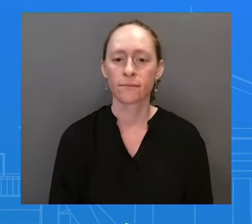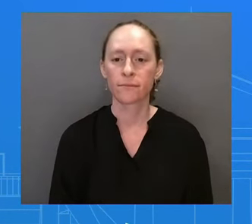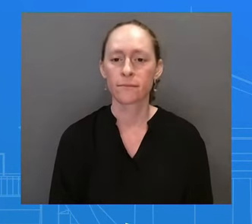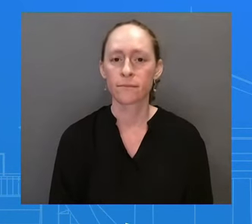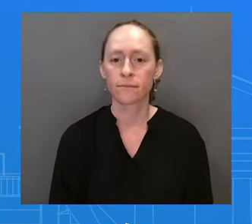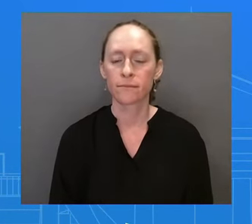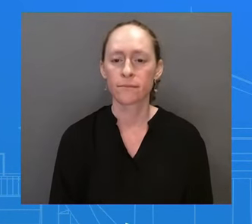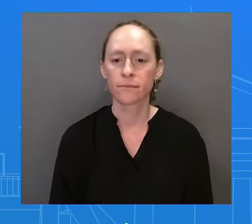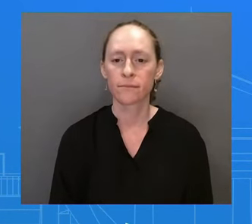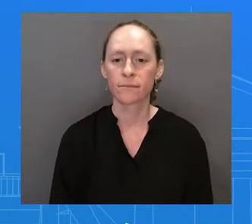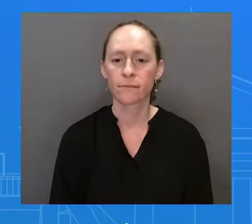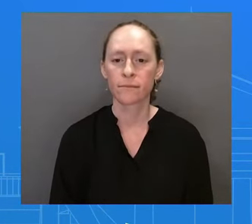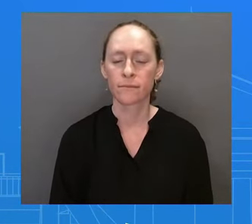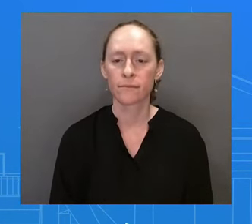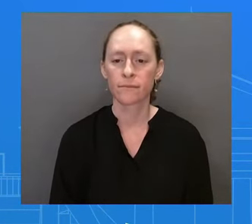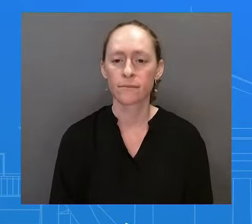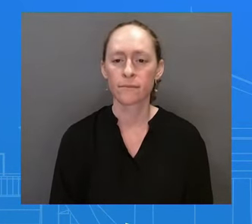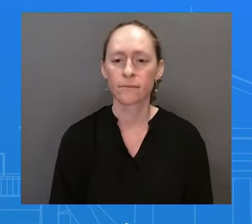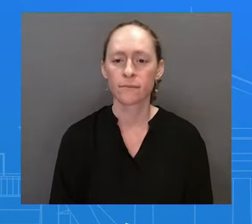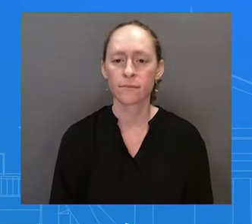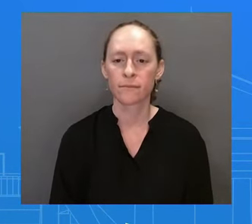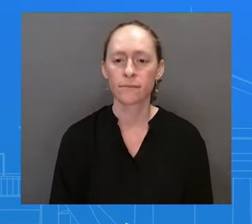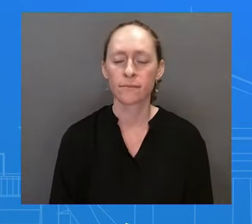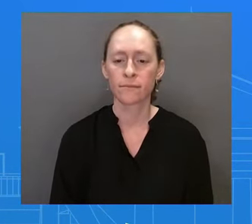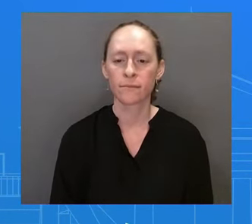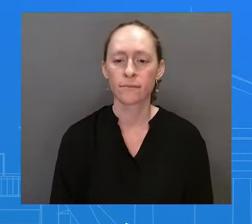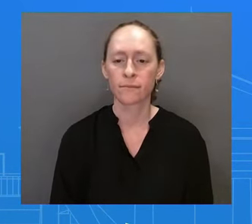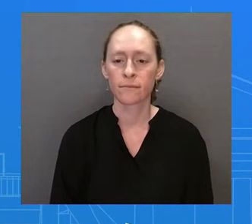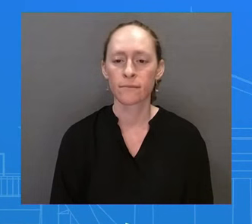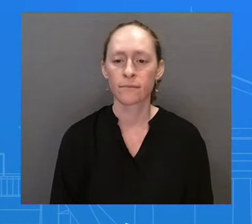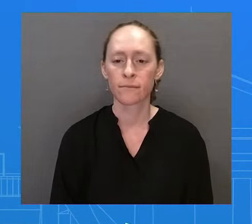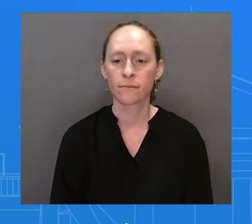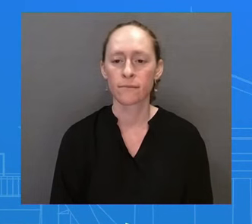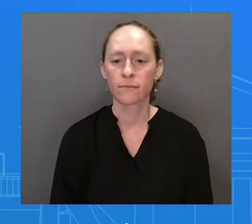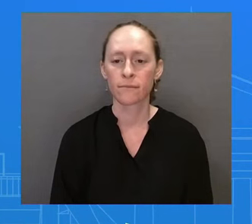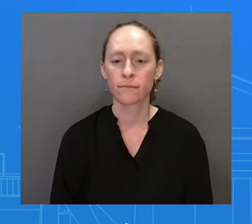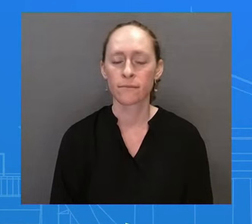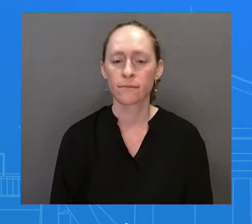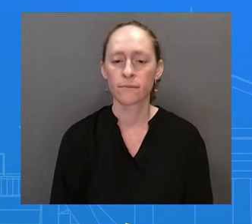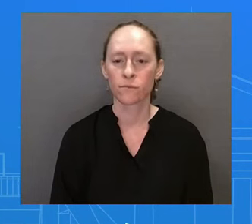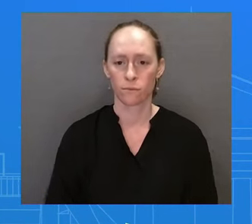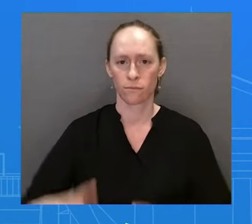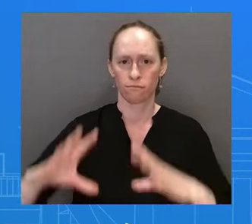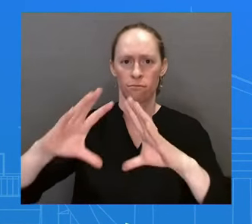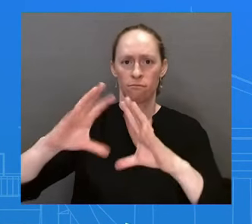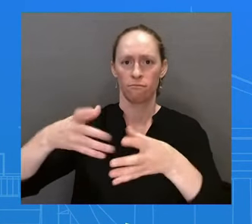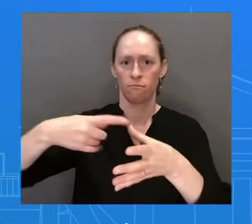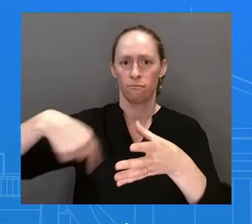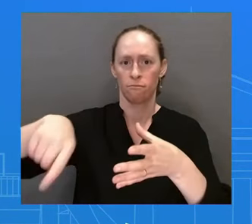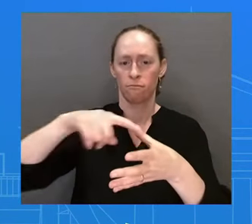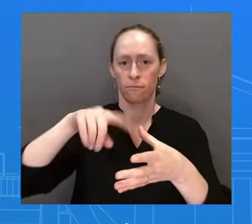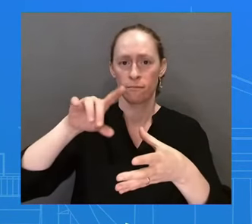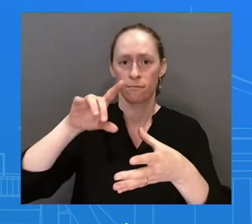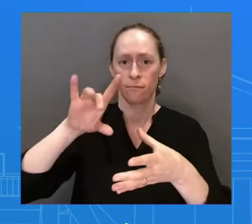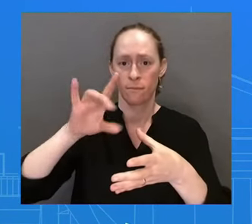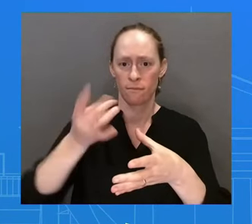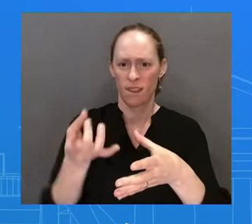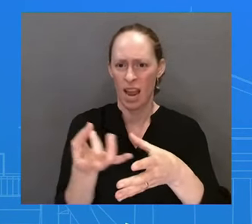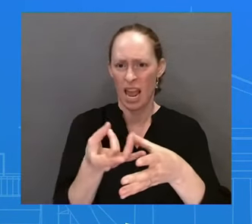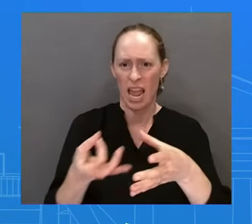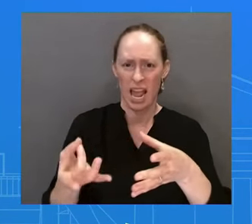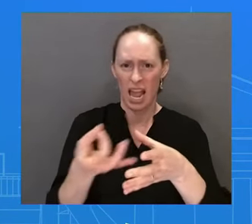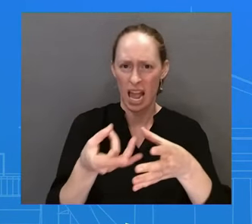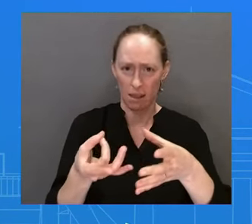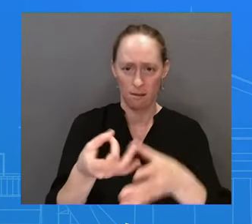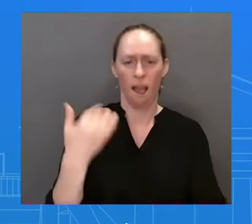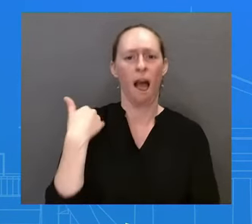seen. One of them who says, what happened with the documents of Mar-a-Lago is really not a big deal. Another one says it's okay because there's a